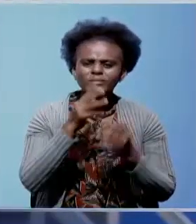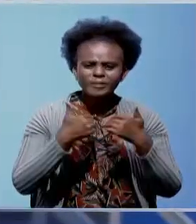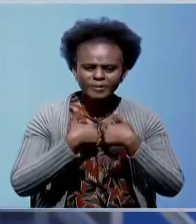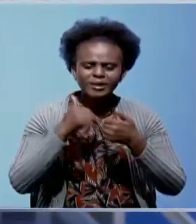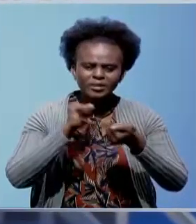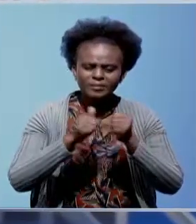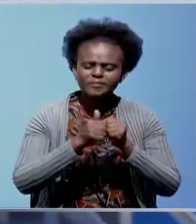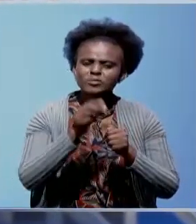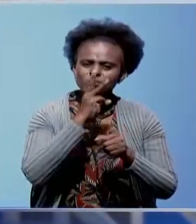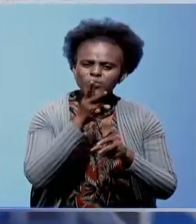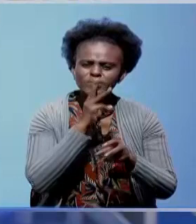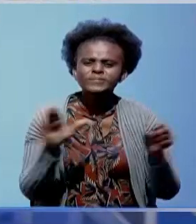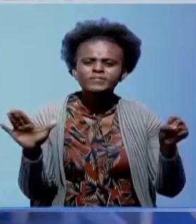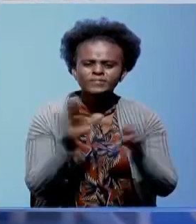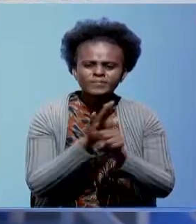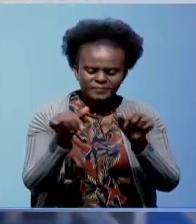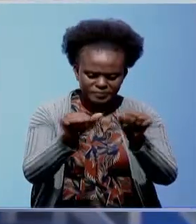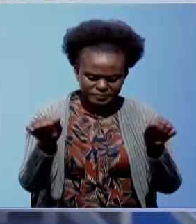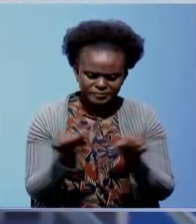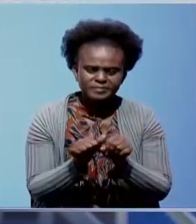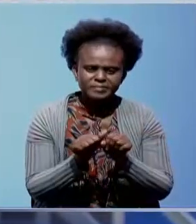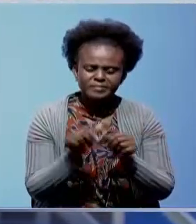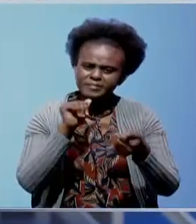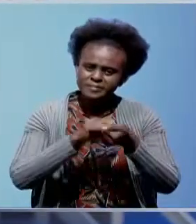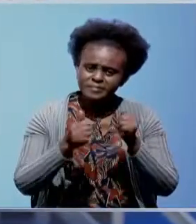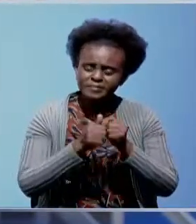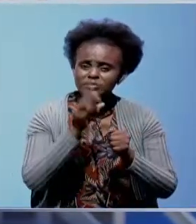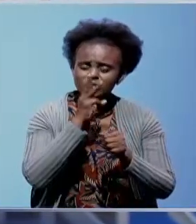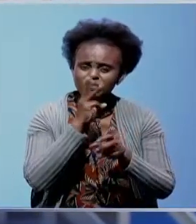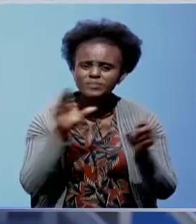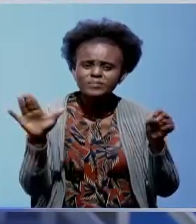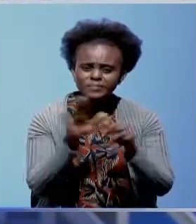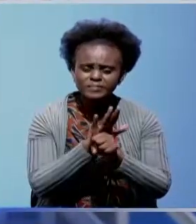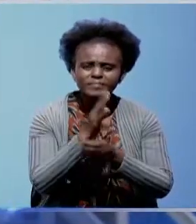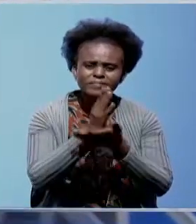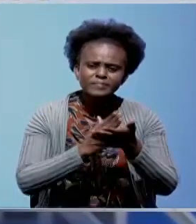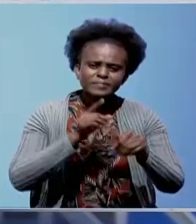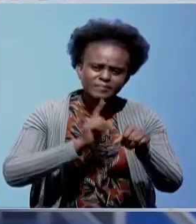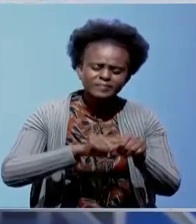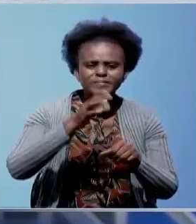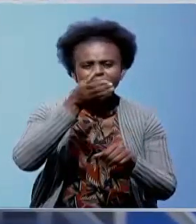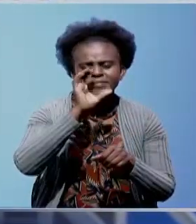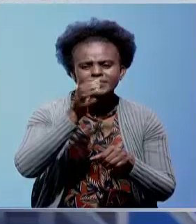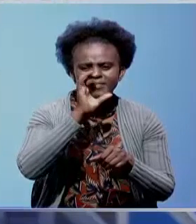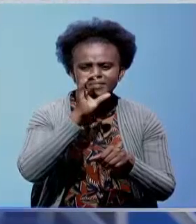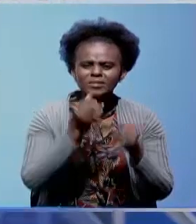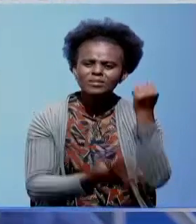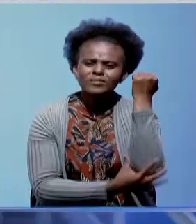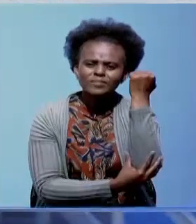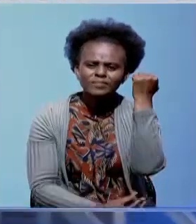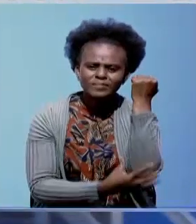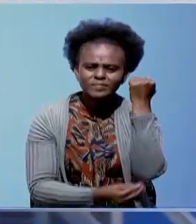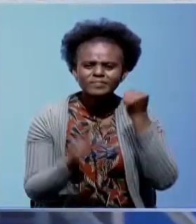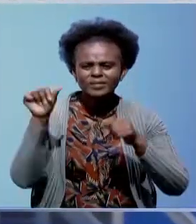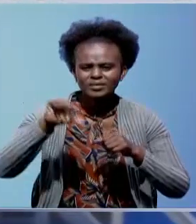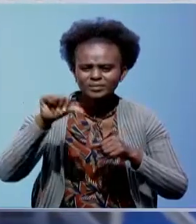flooding around this area. And because of those floods, at sometimes they drink poor quality water.